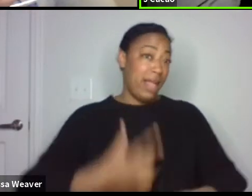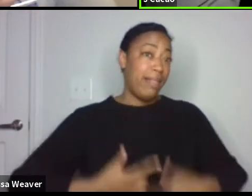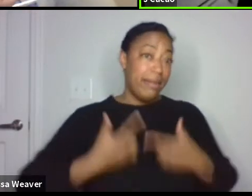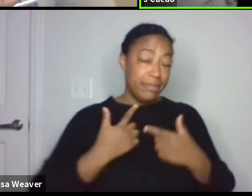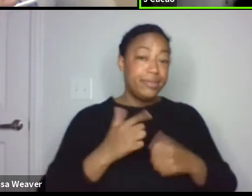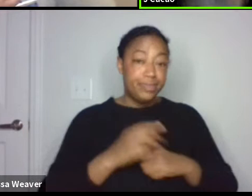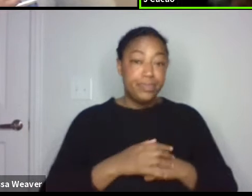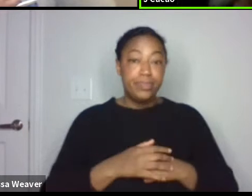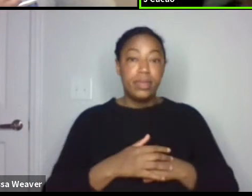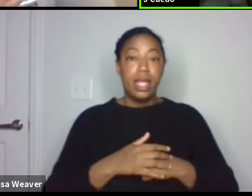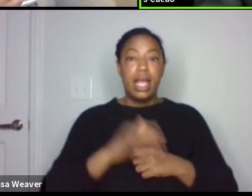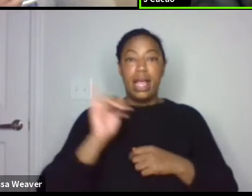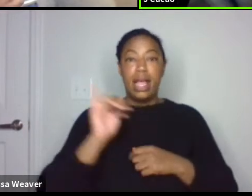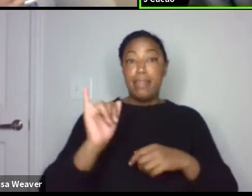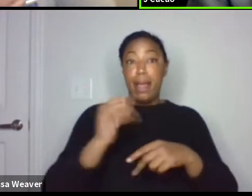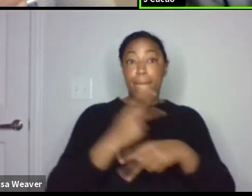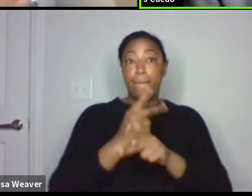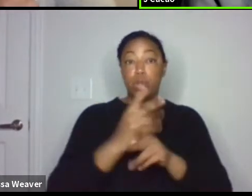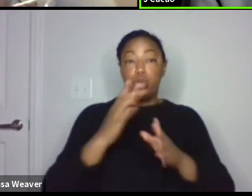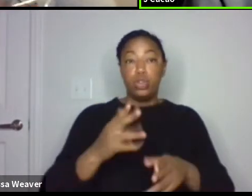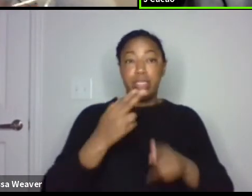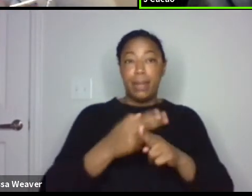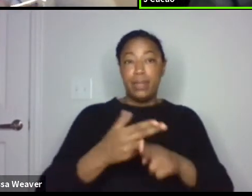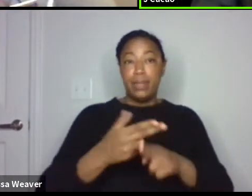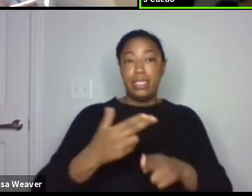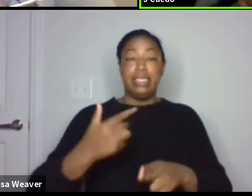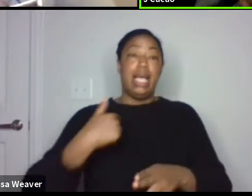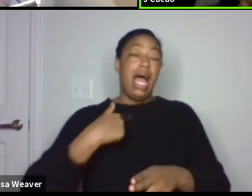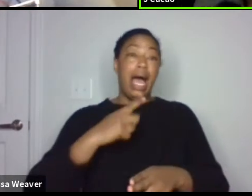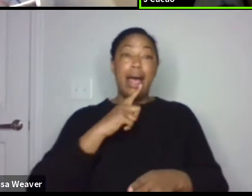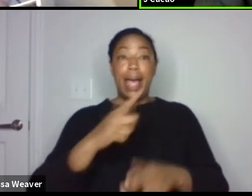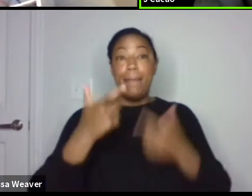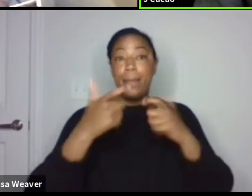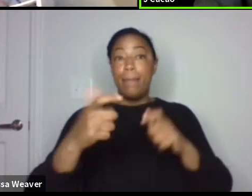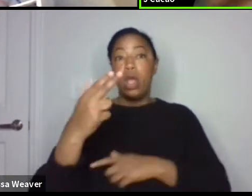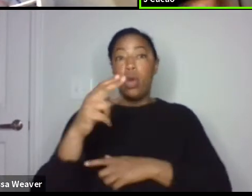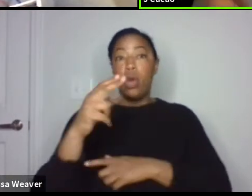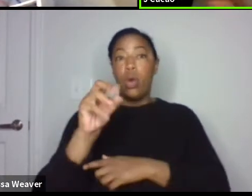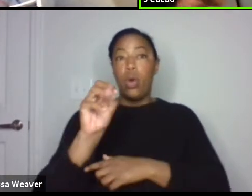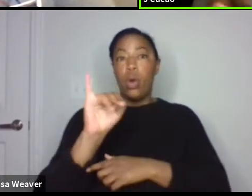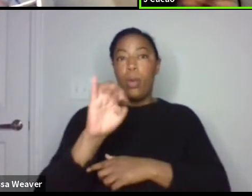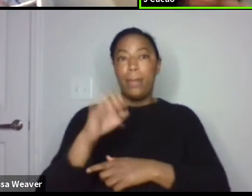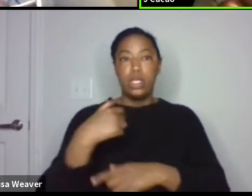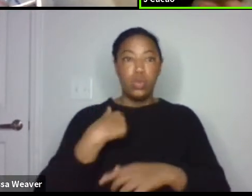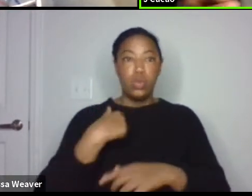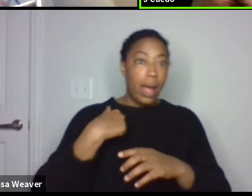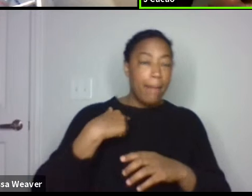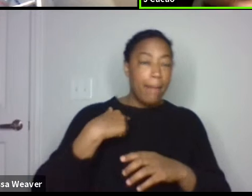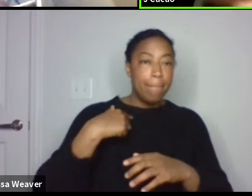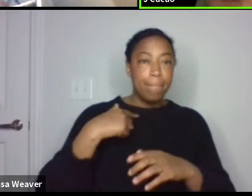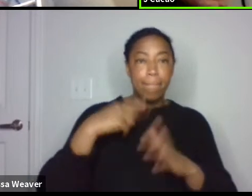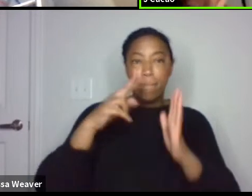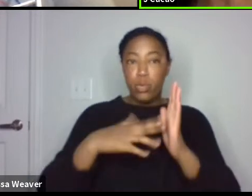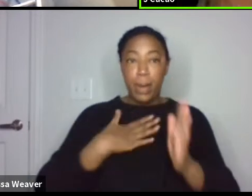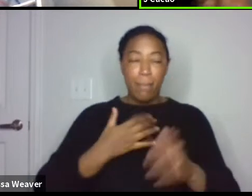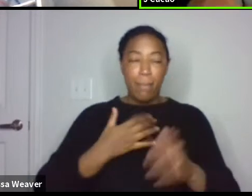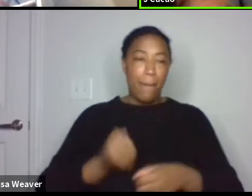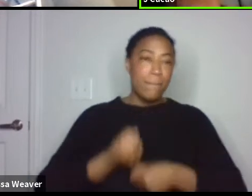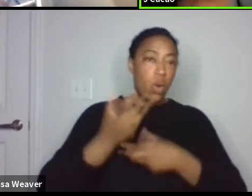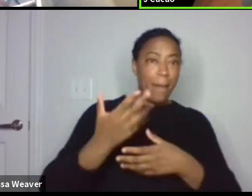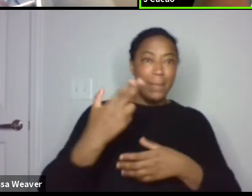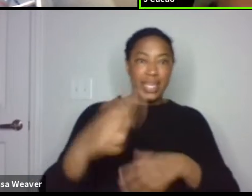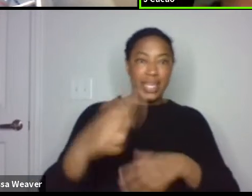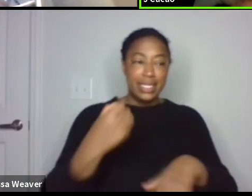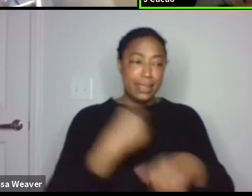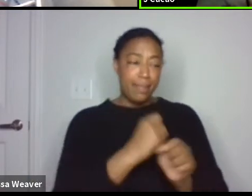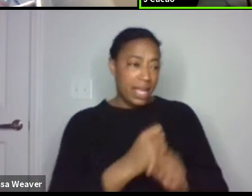the producer's name is iamthebighomie. So I'm just reading my poem to him, and he's making the beat as